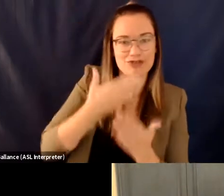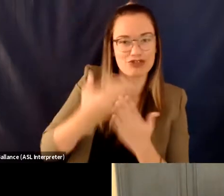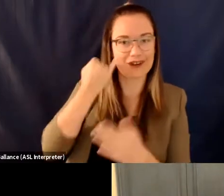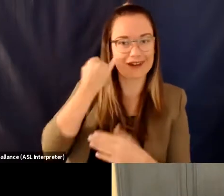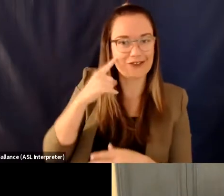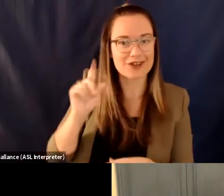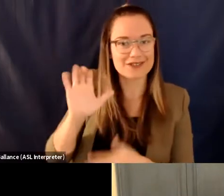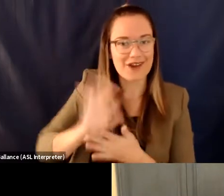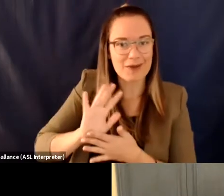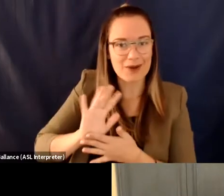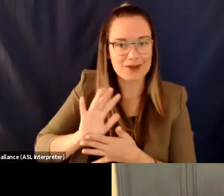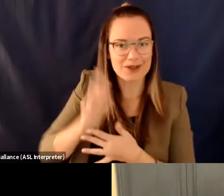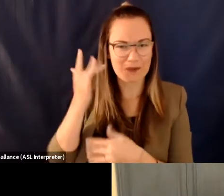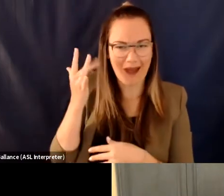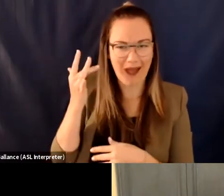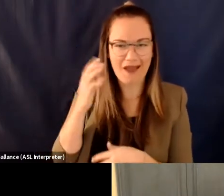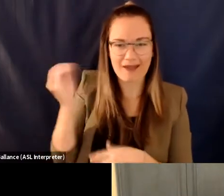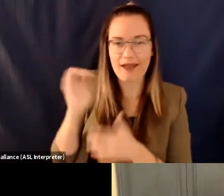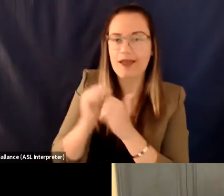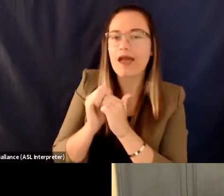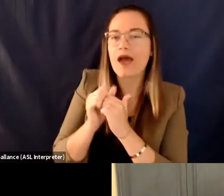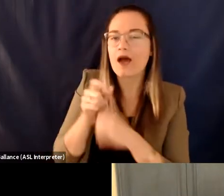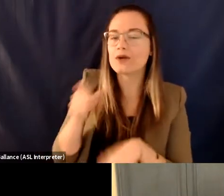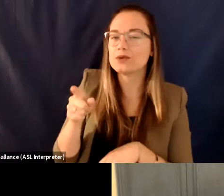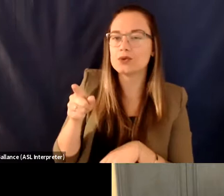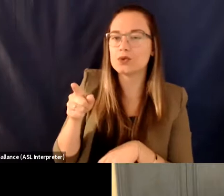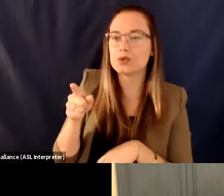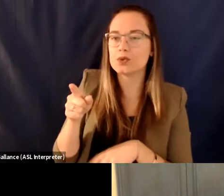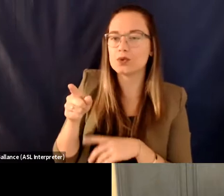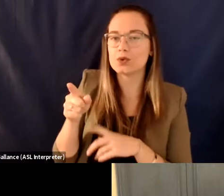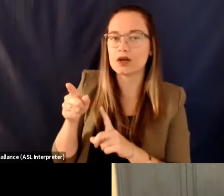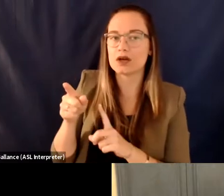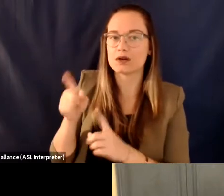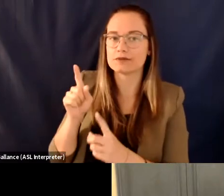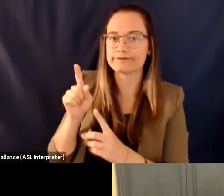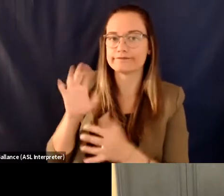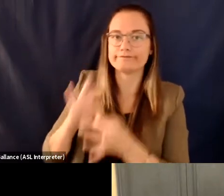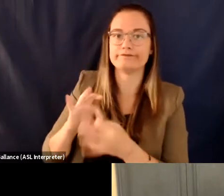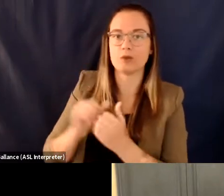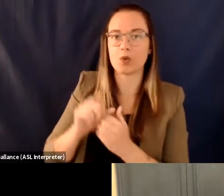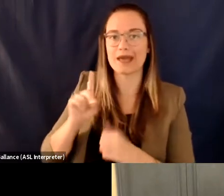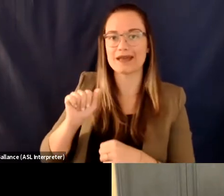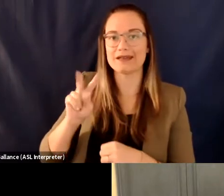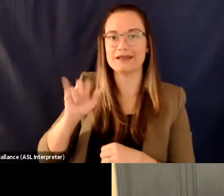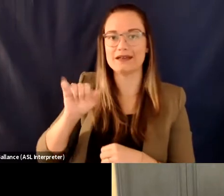documentary? And how did you get together with Davis Guggenheim and get the